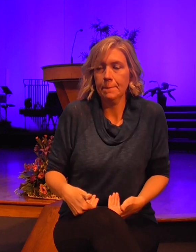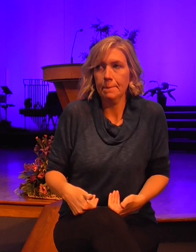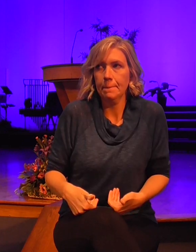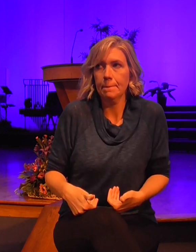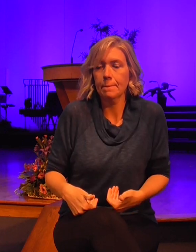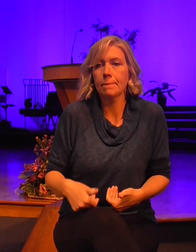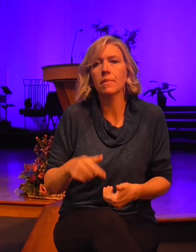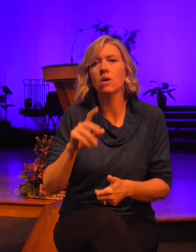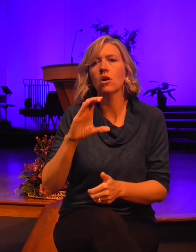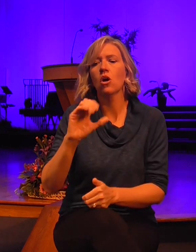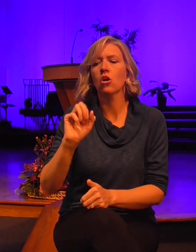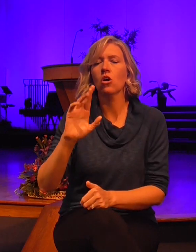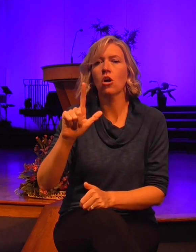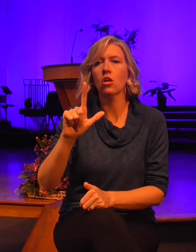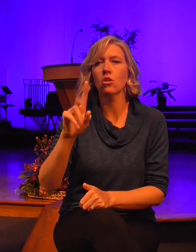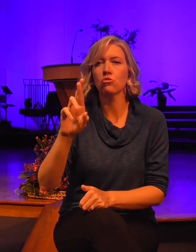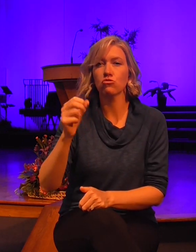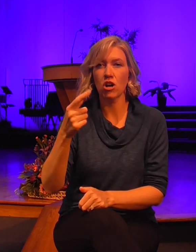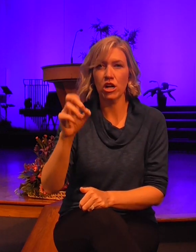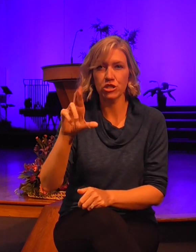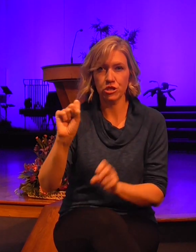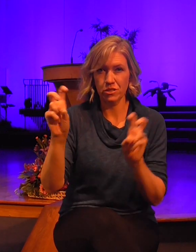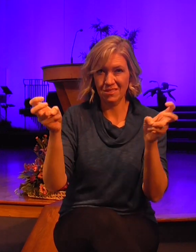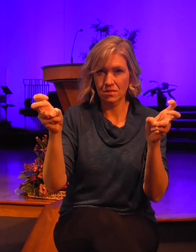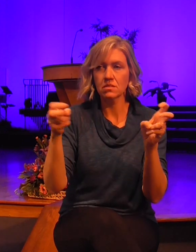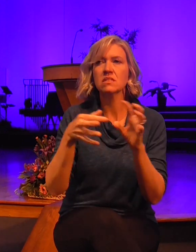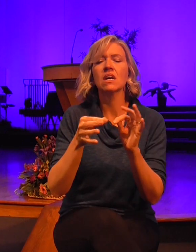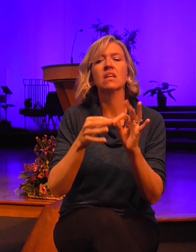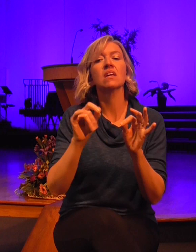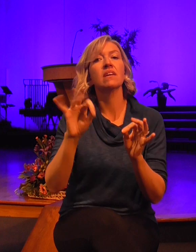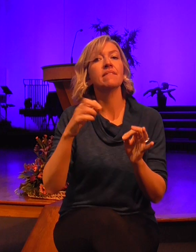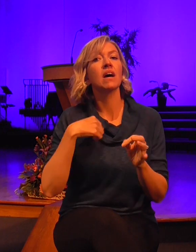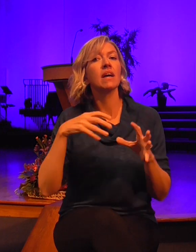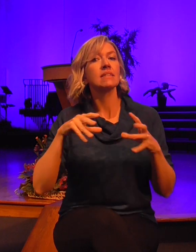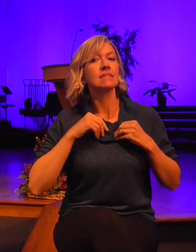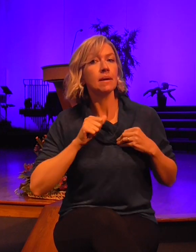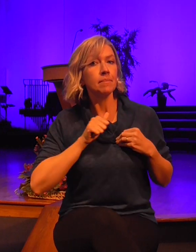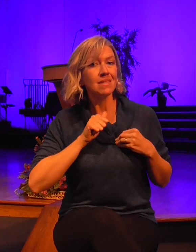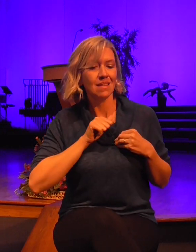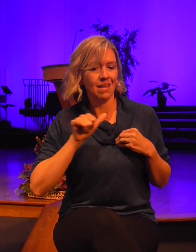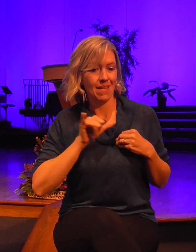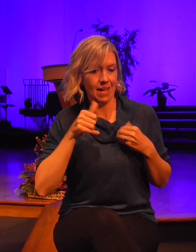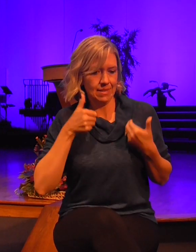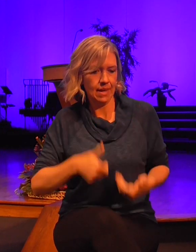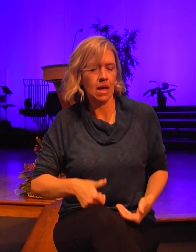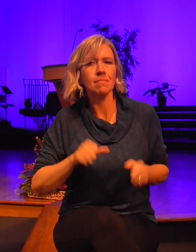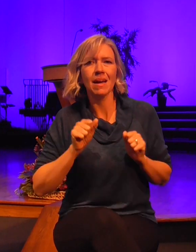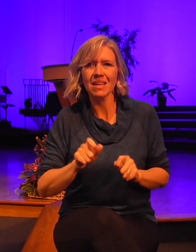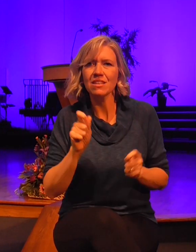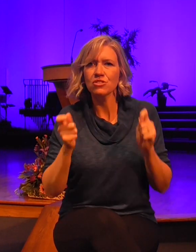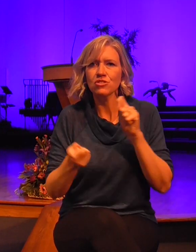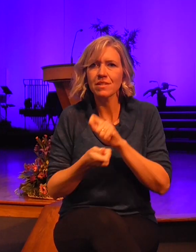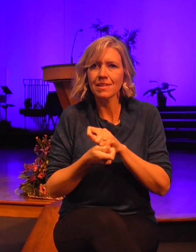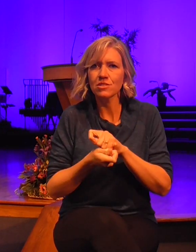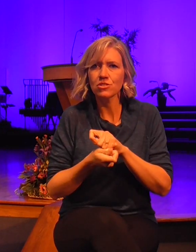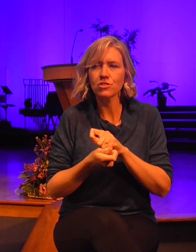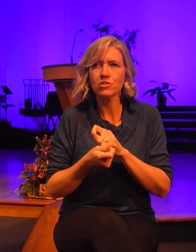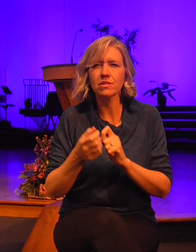The great Carl Rogers said, when I accept myself as I am, then I can change. The curious